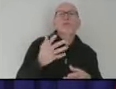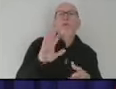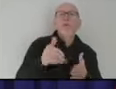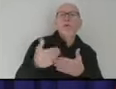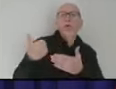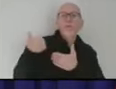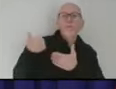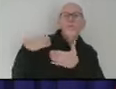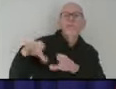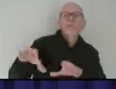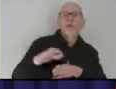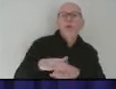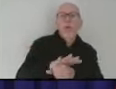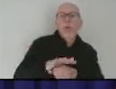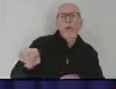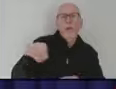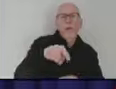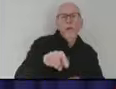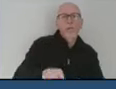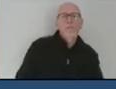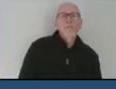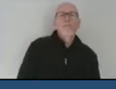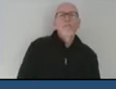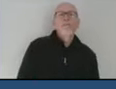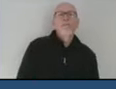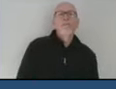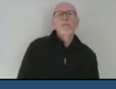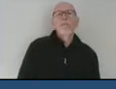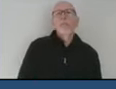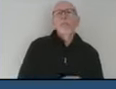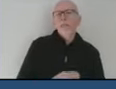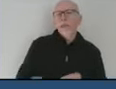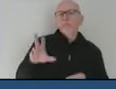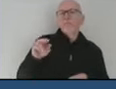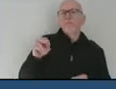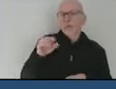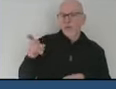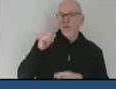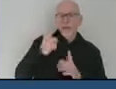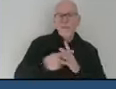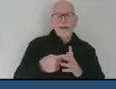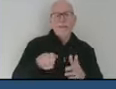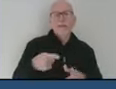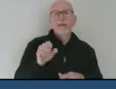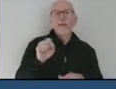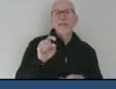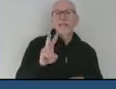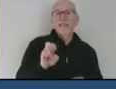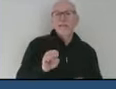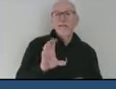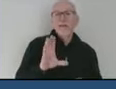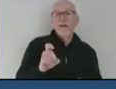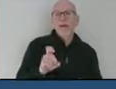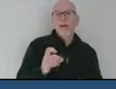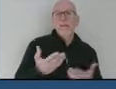the locals? No, and you remind me, Nikki, that maybe Steve Cox